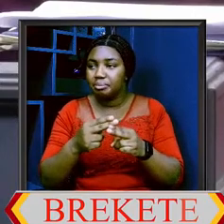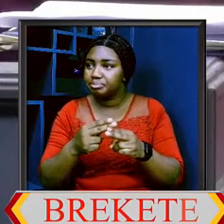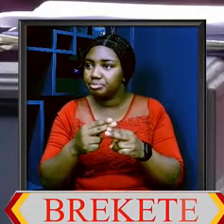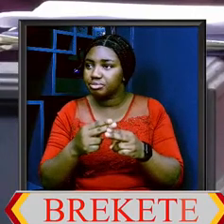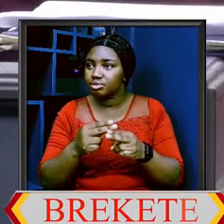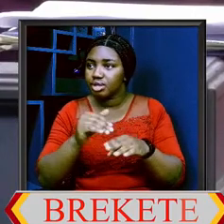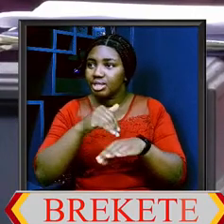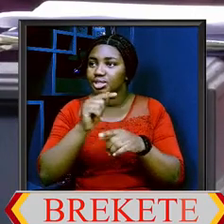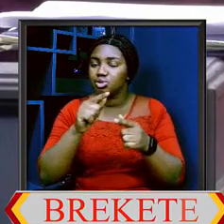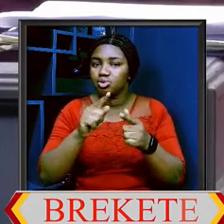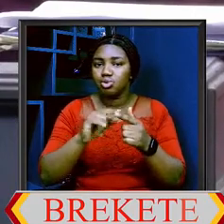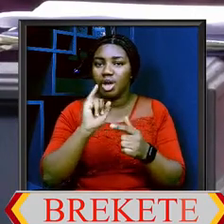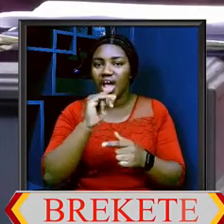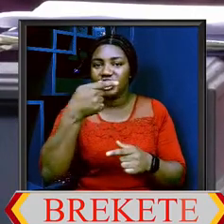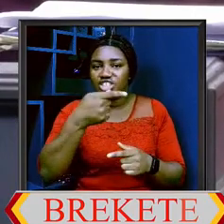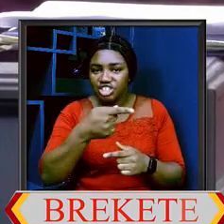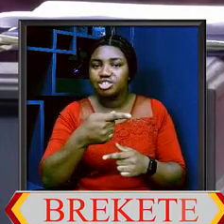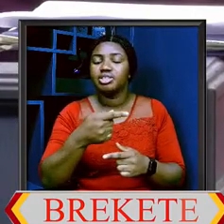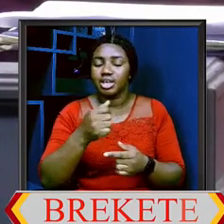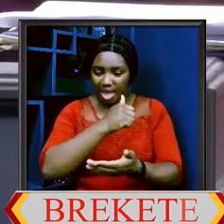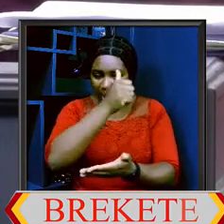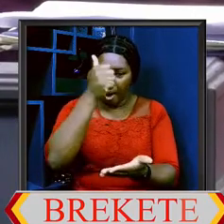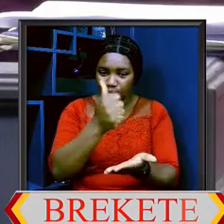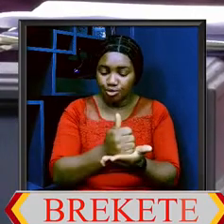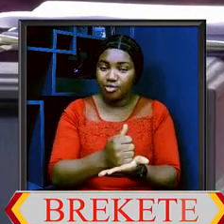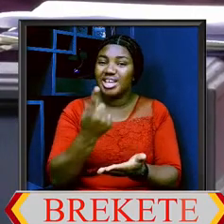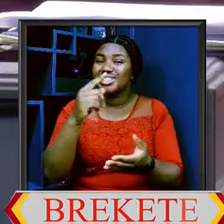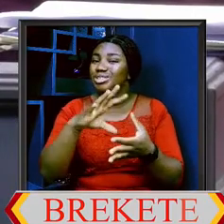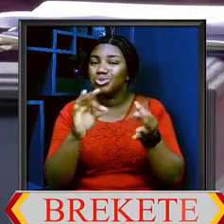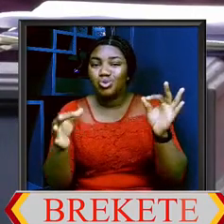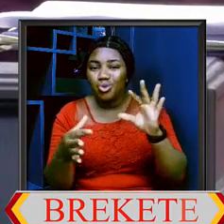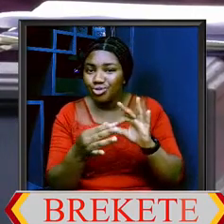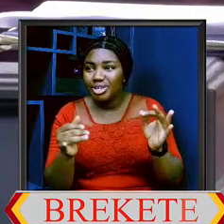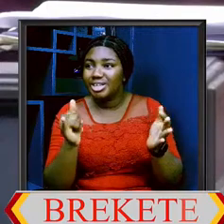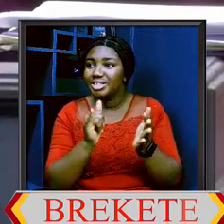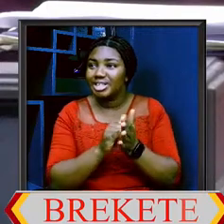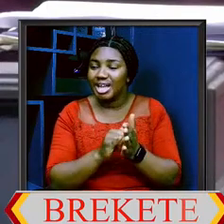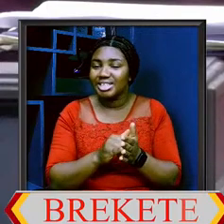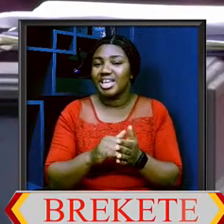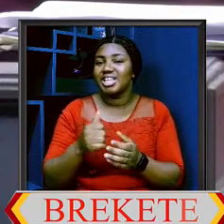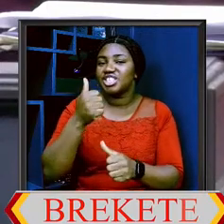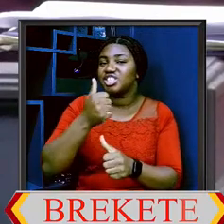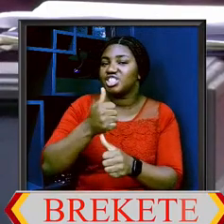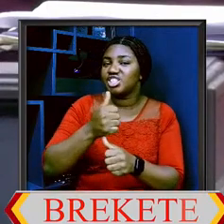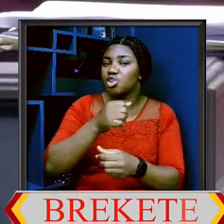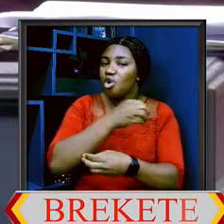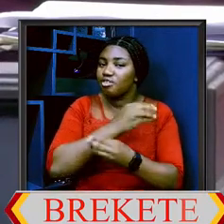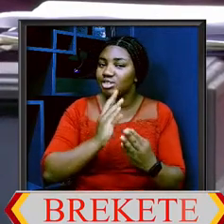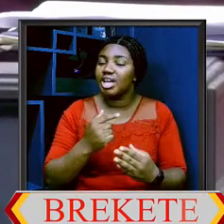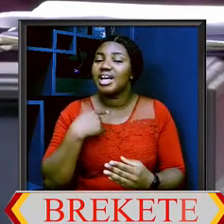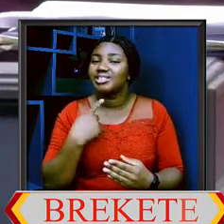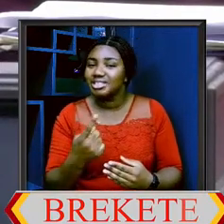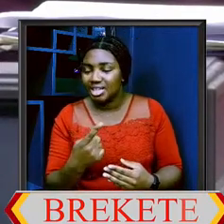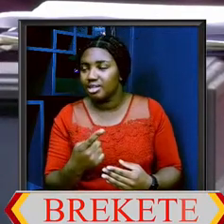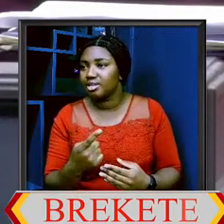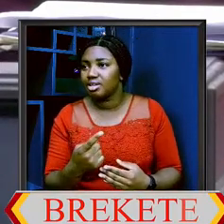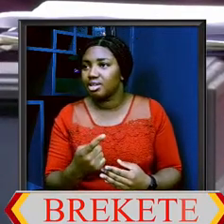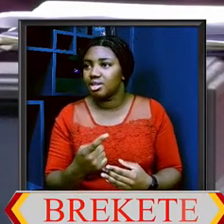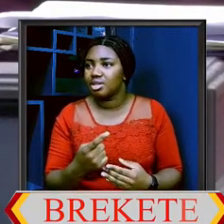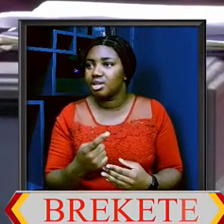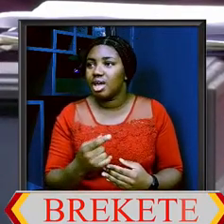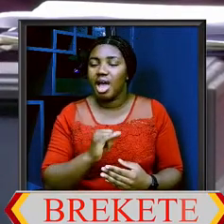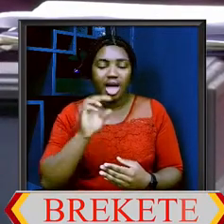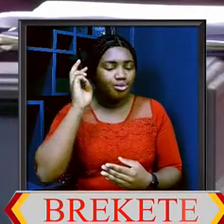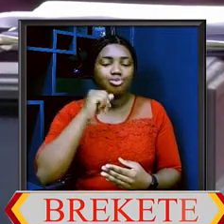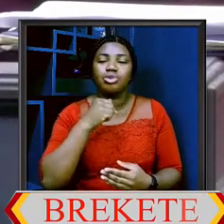and sent to ig IG approve in fact the story that these our senior officers have said I'm not